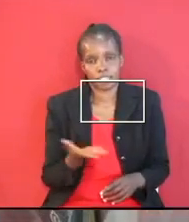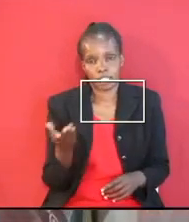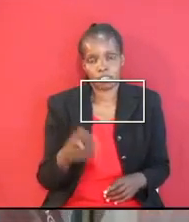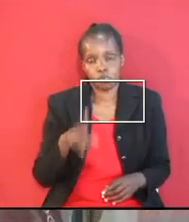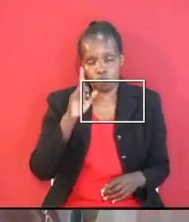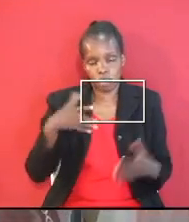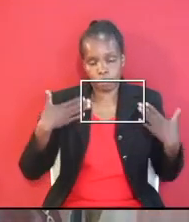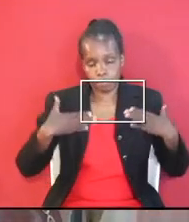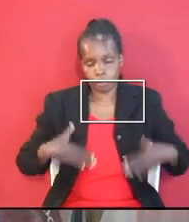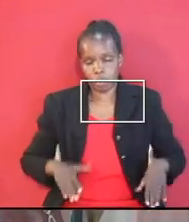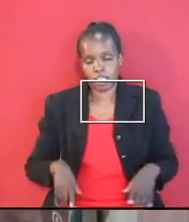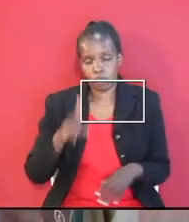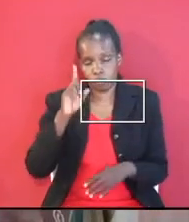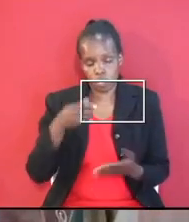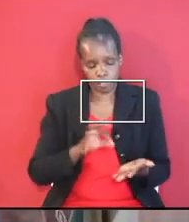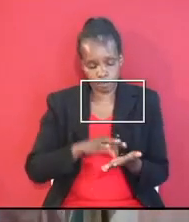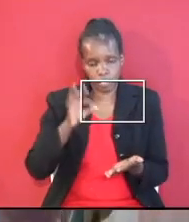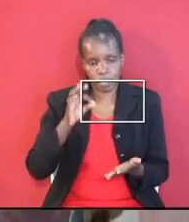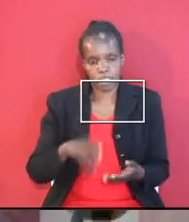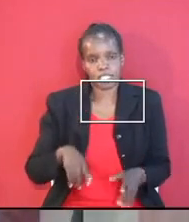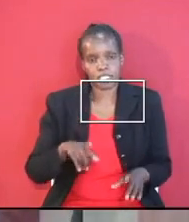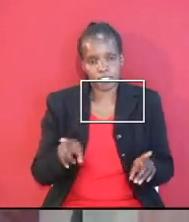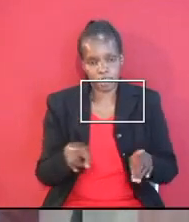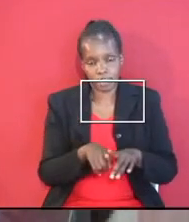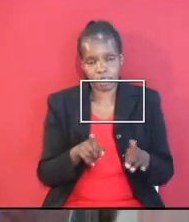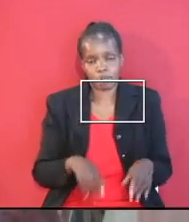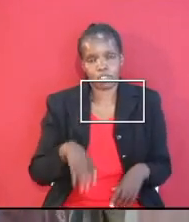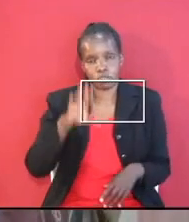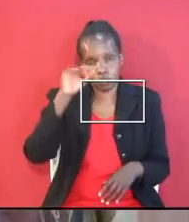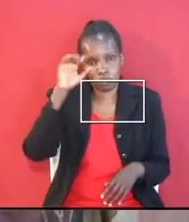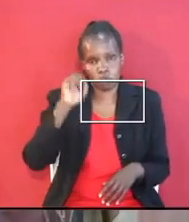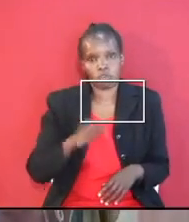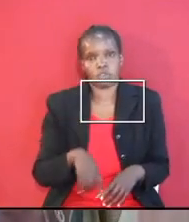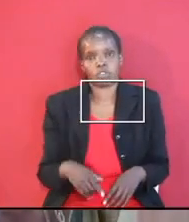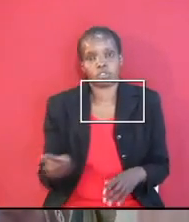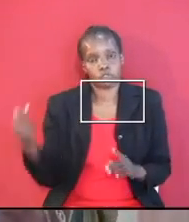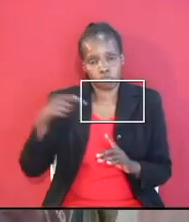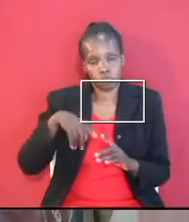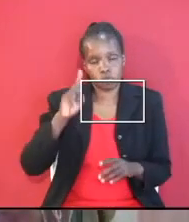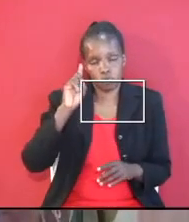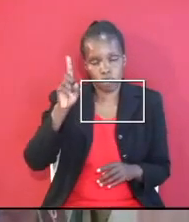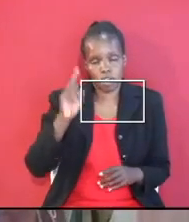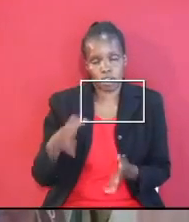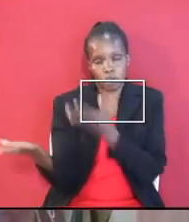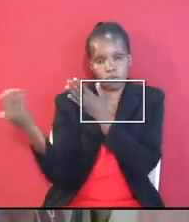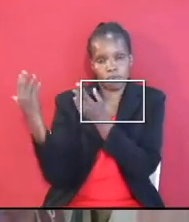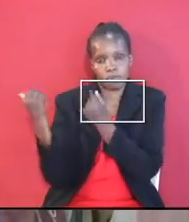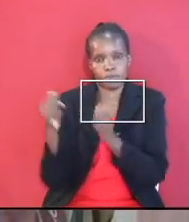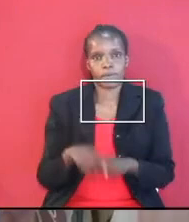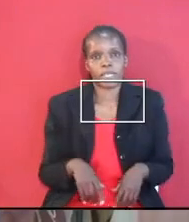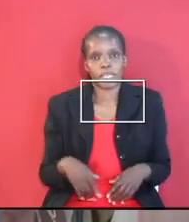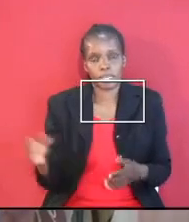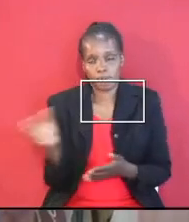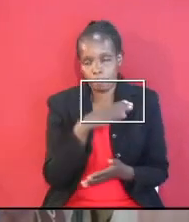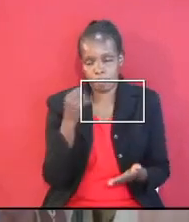body and one spirit, just as you are called to the one hope.